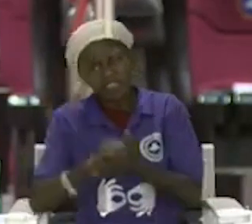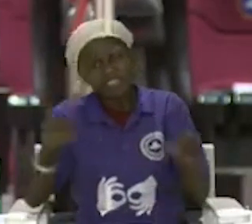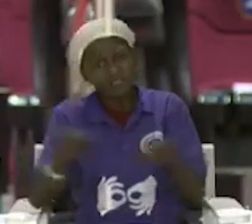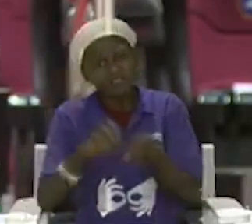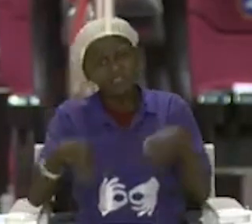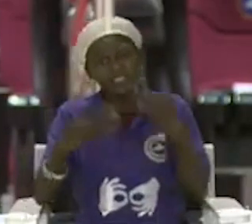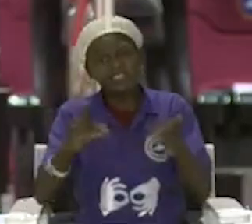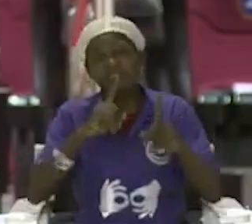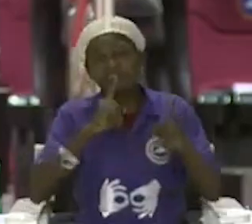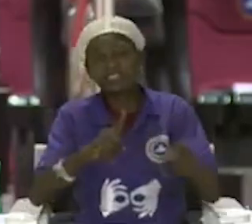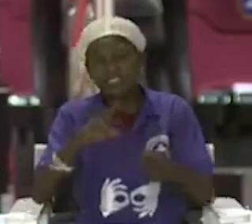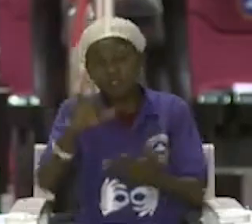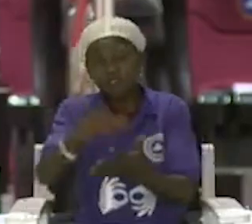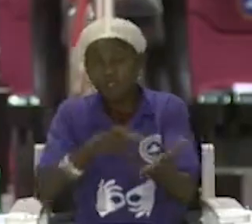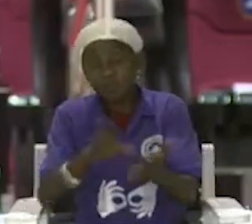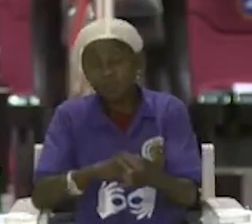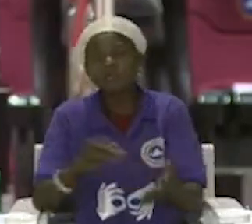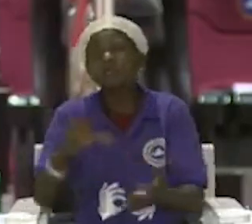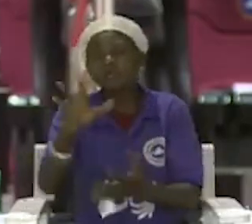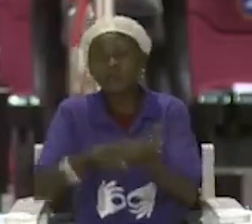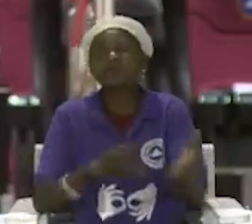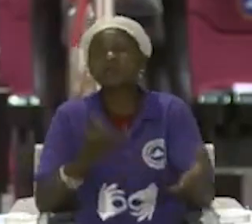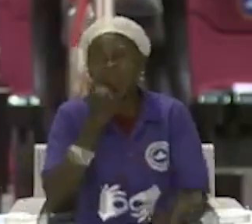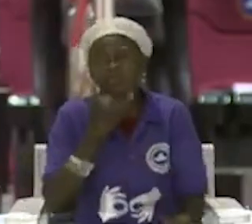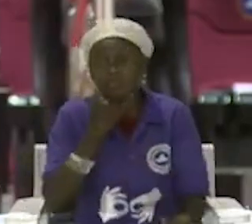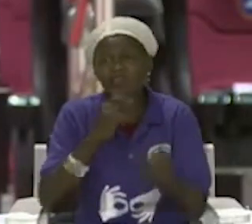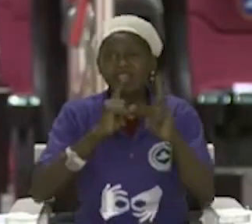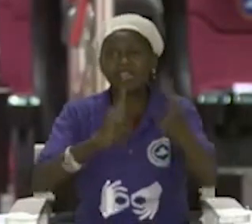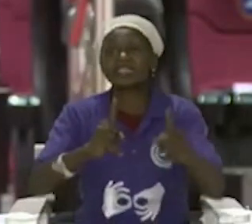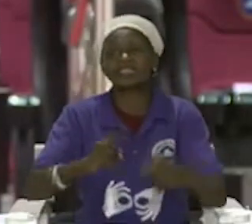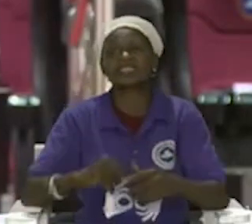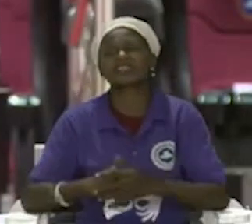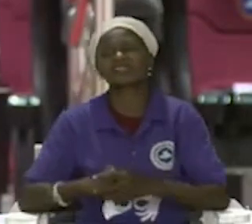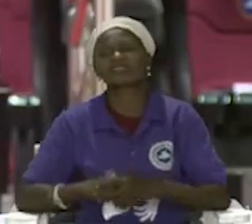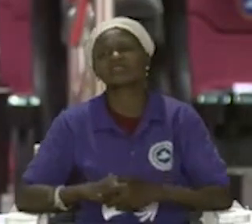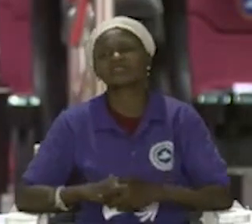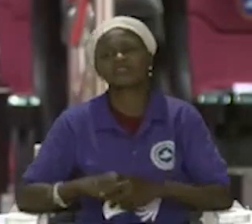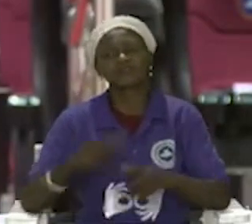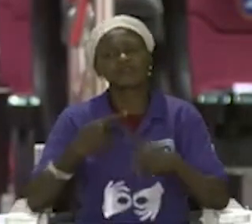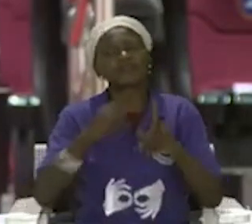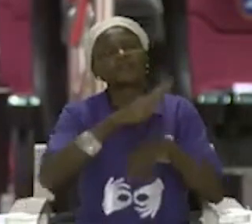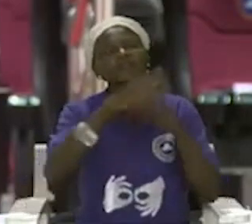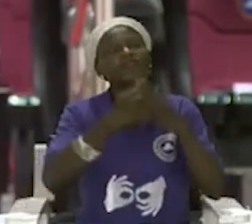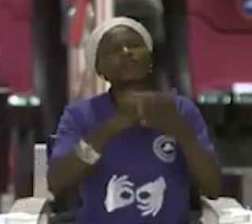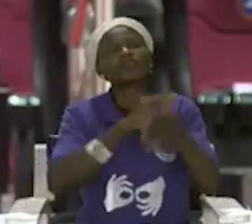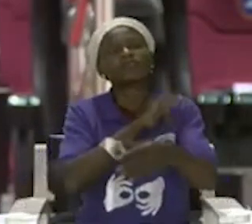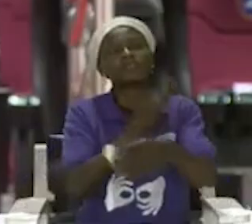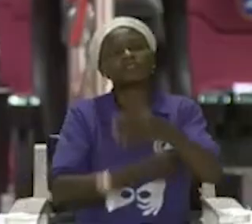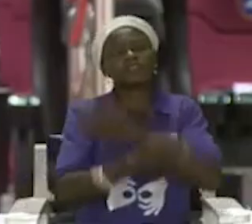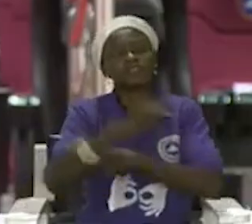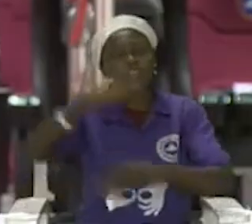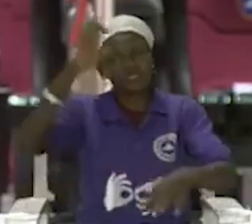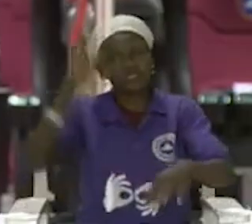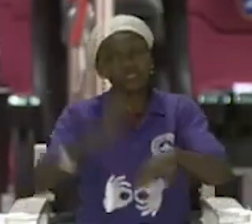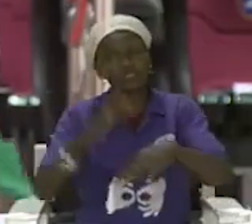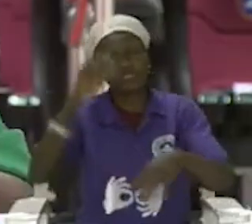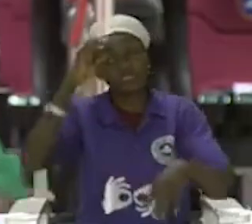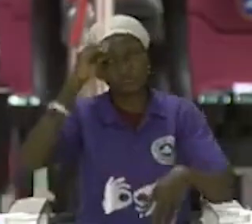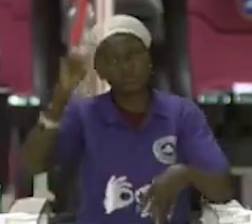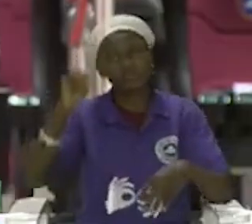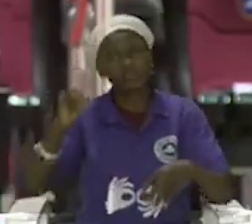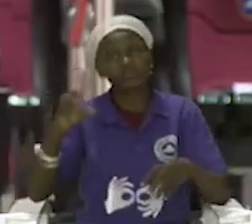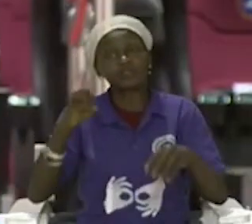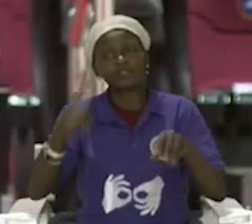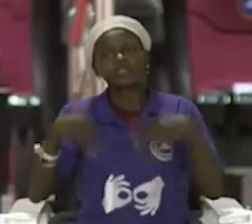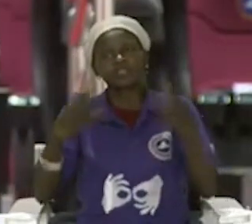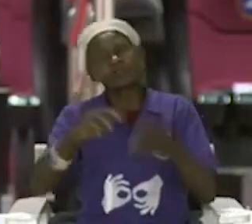the answer to copy, he will copy it wrong. But the Almighty God has touched the boy. So they gave